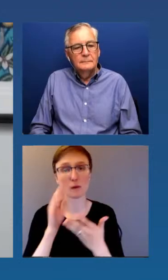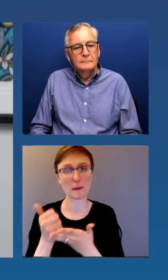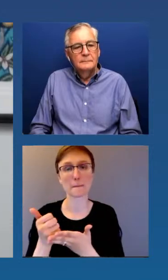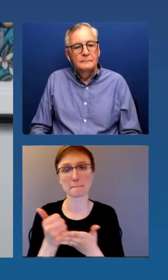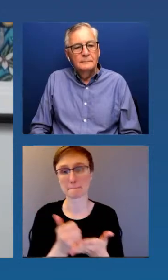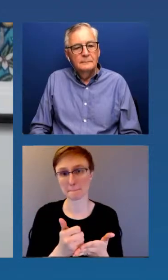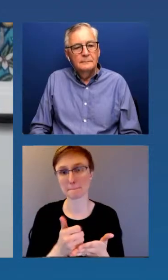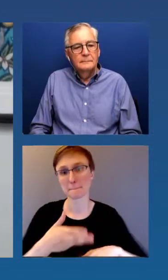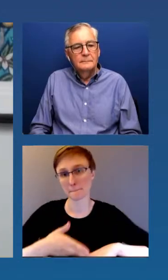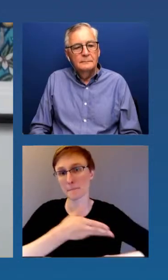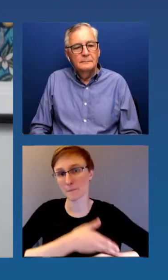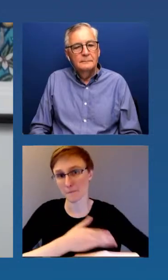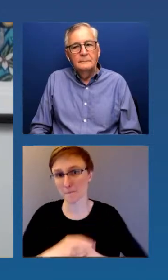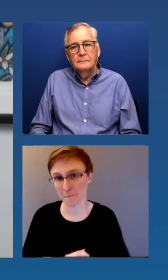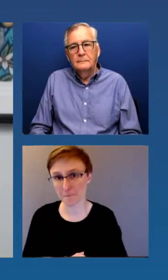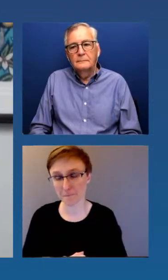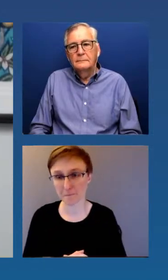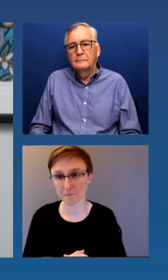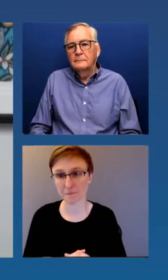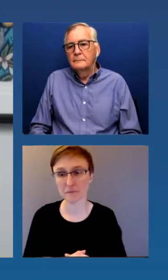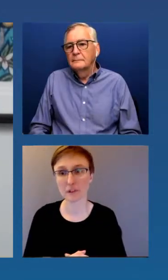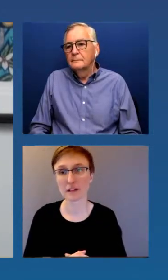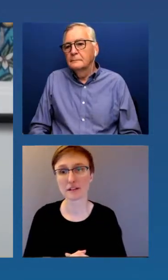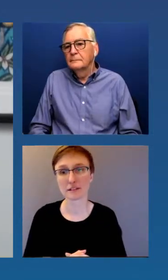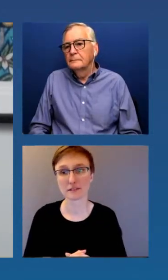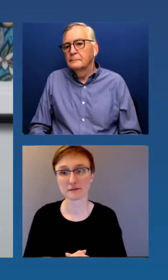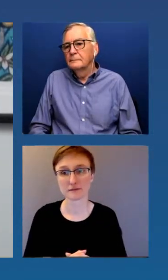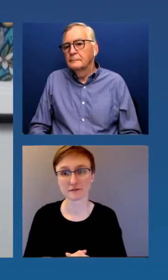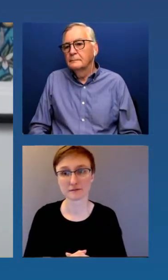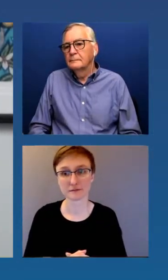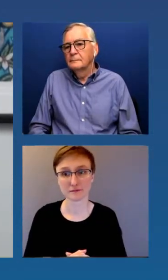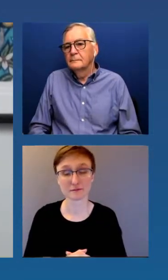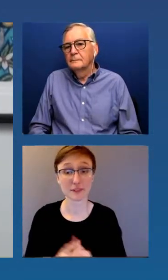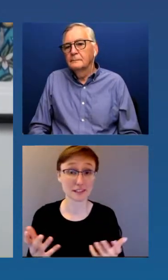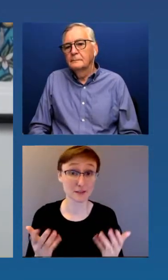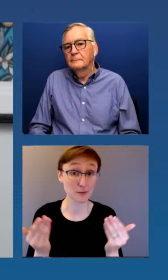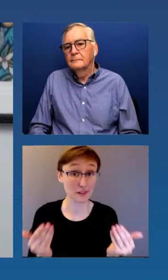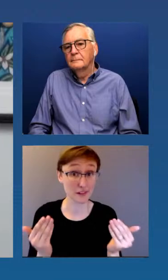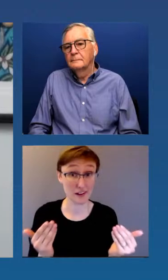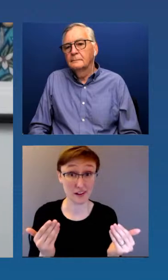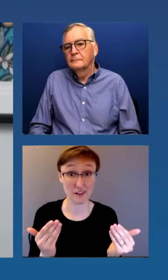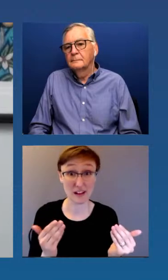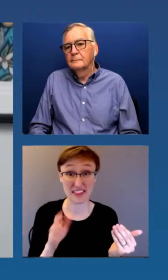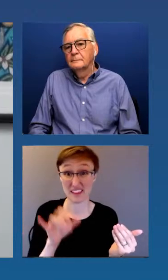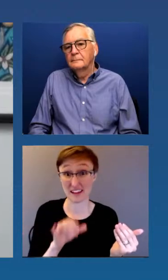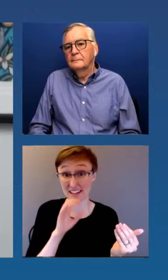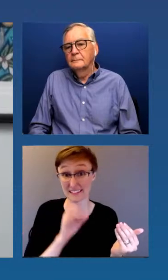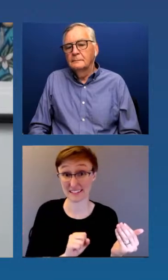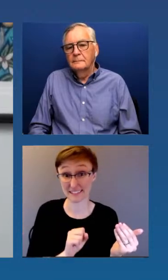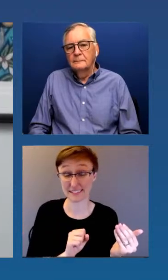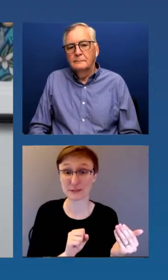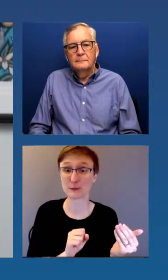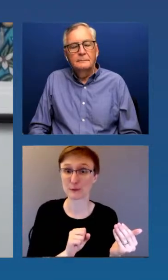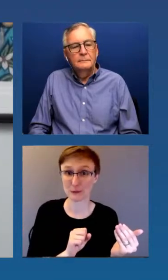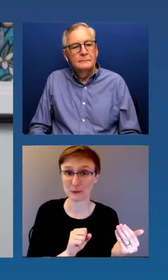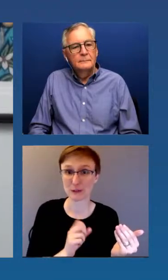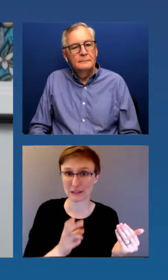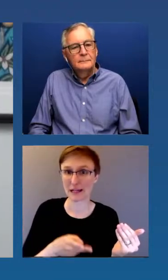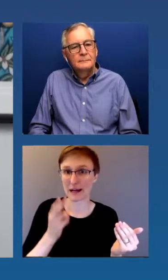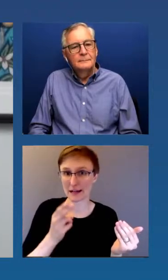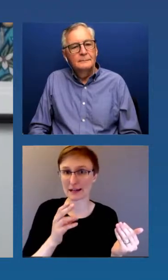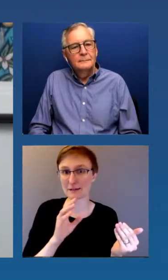community, because it is also a population that has the highest rates of COVID right now. So I am